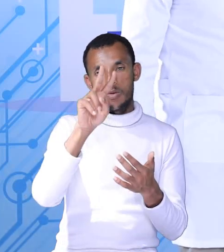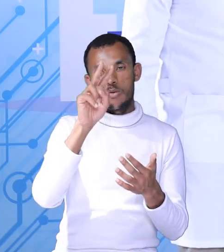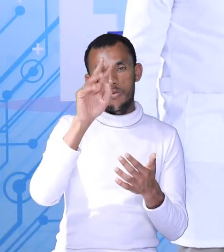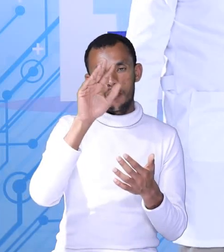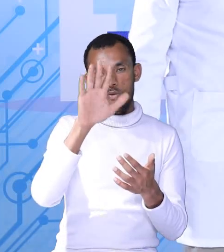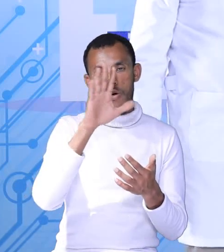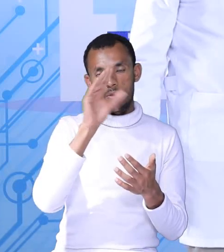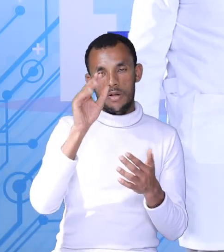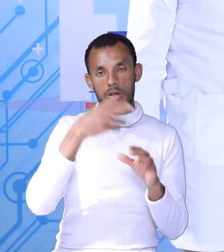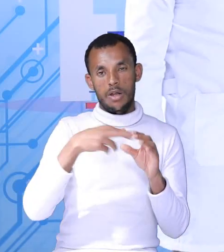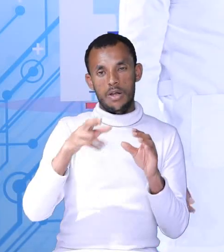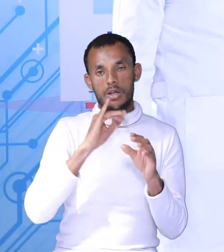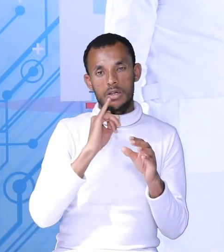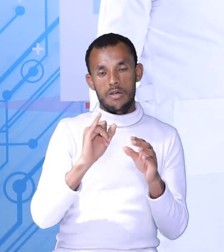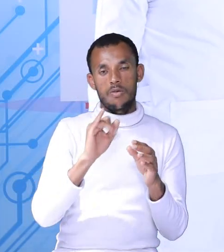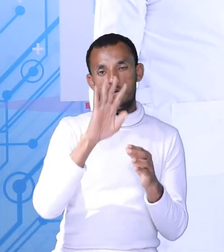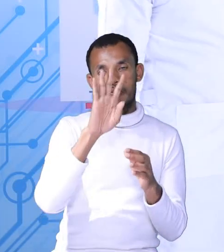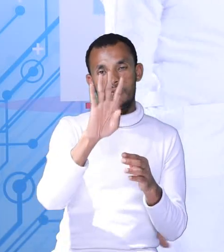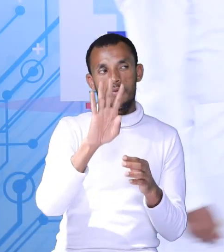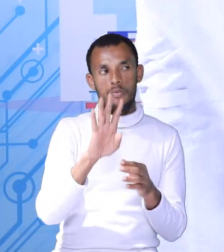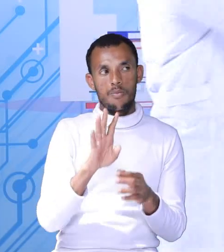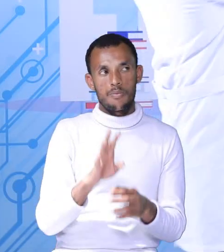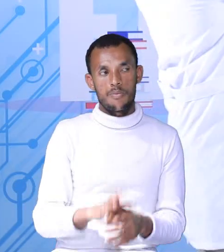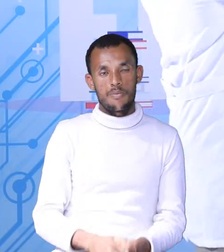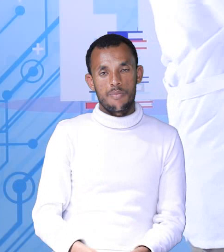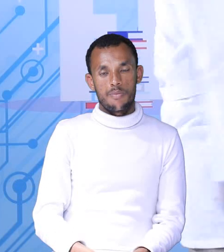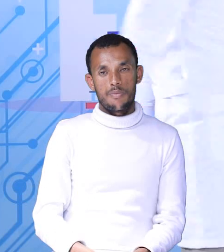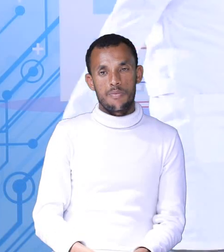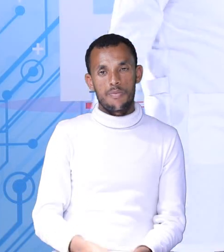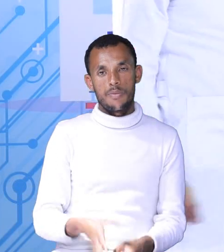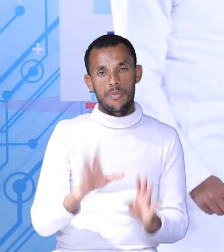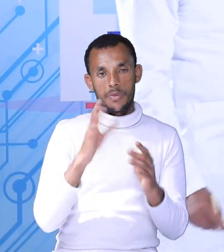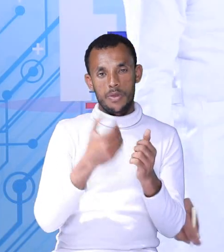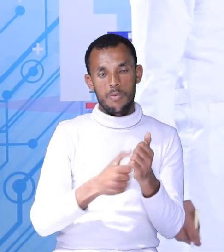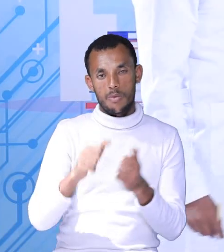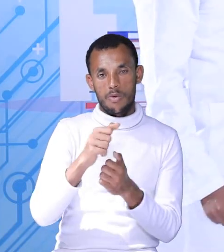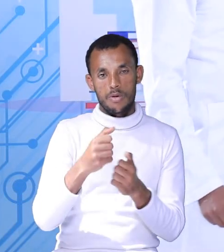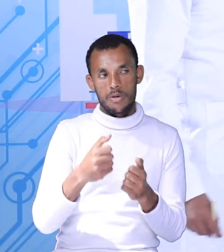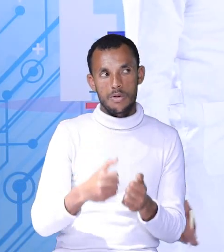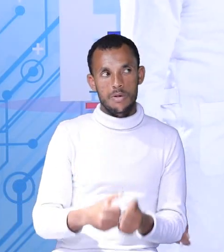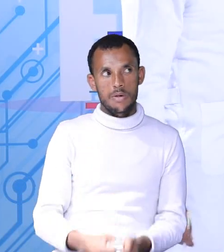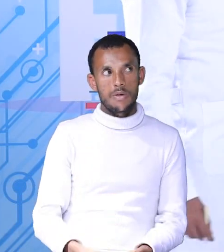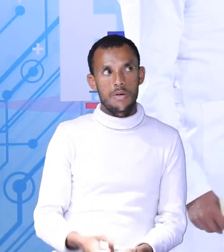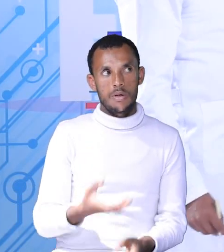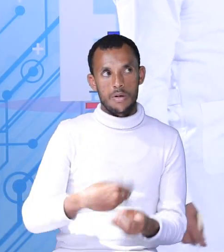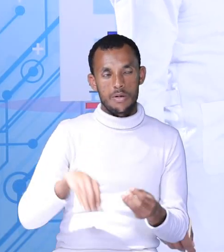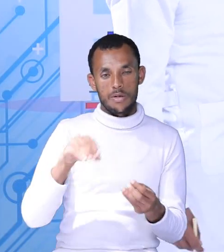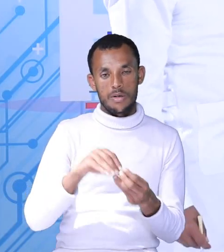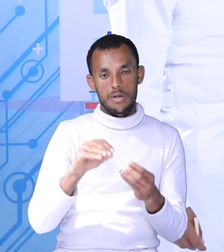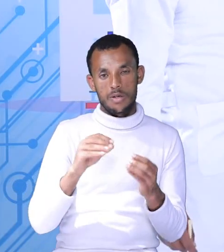5. And the radius it is 4. So that's it. Now let's proceed to additional